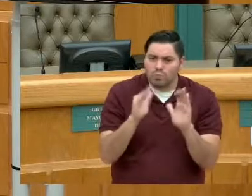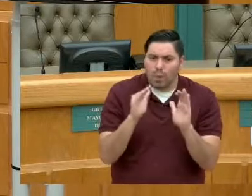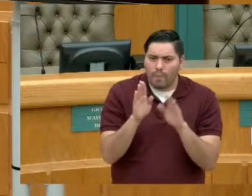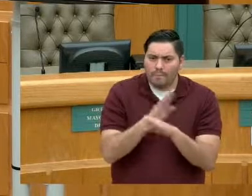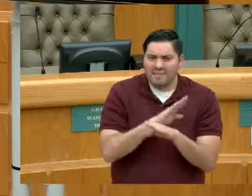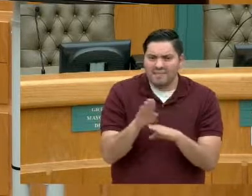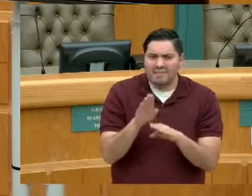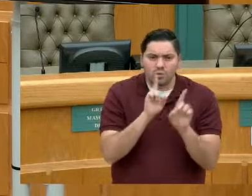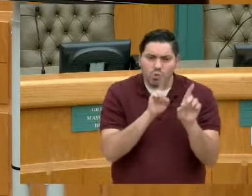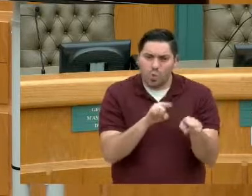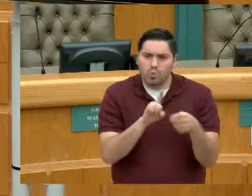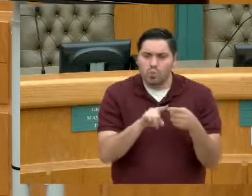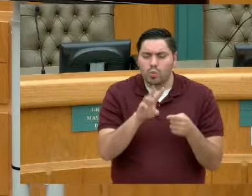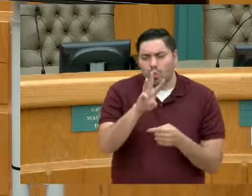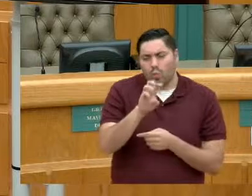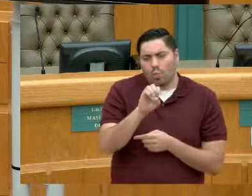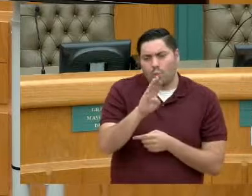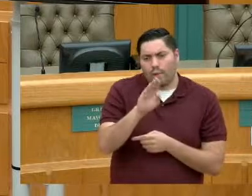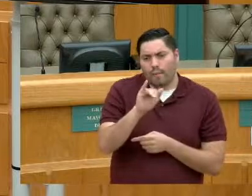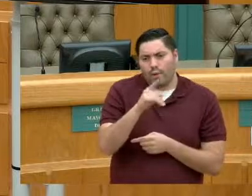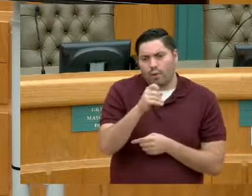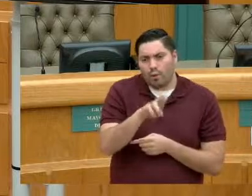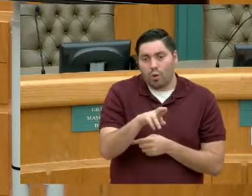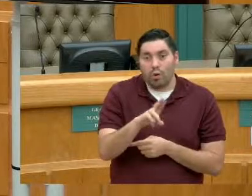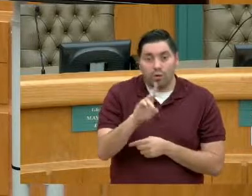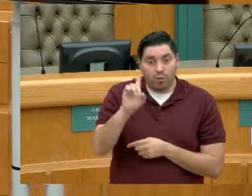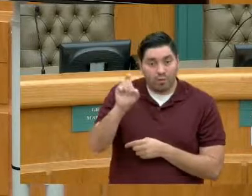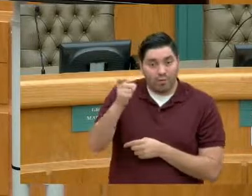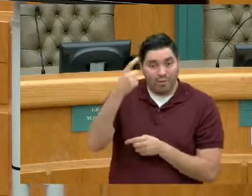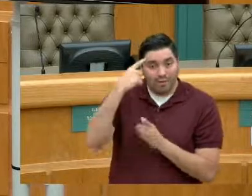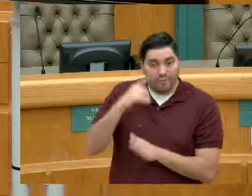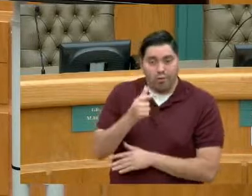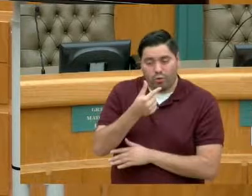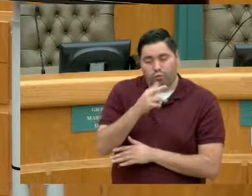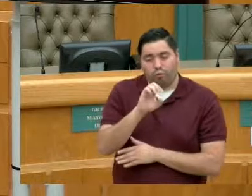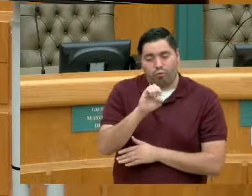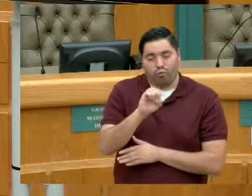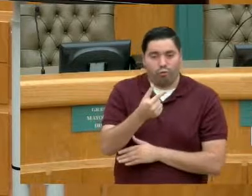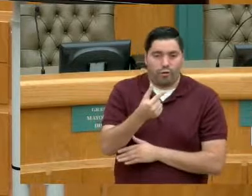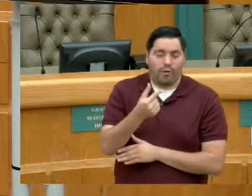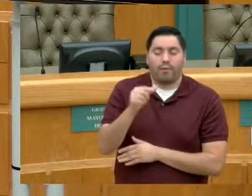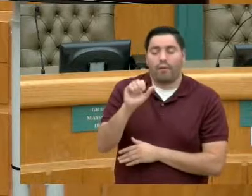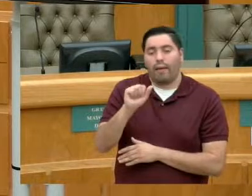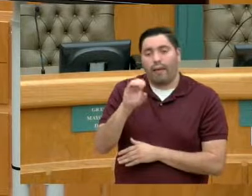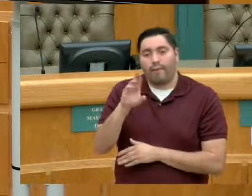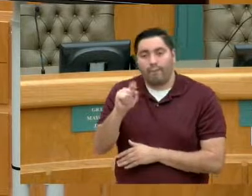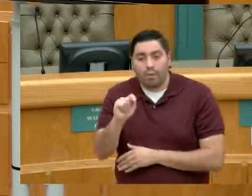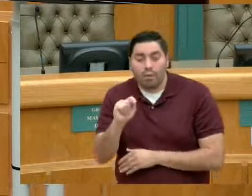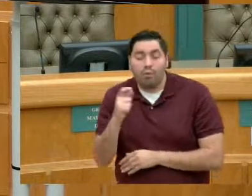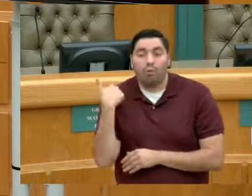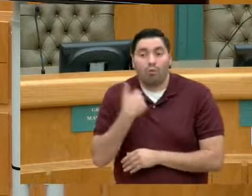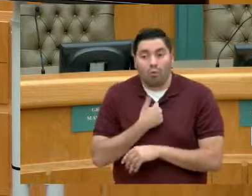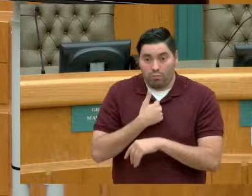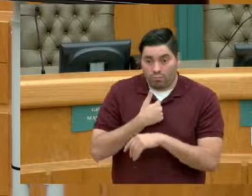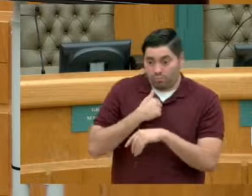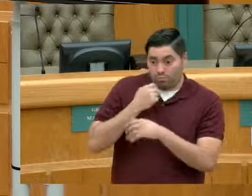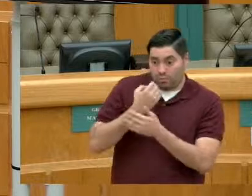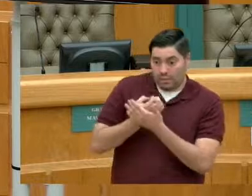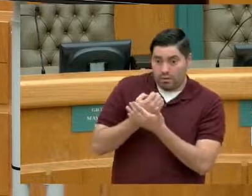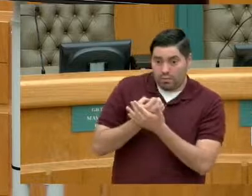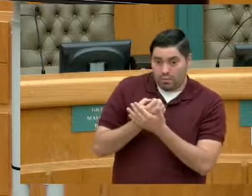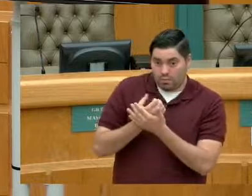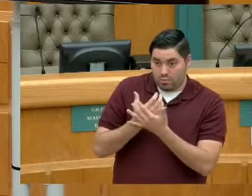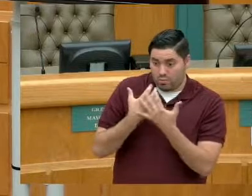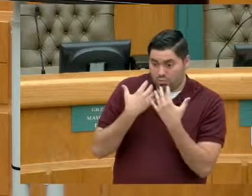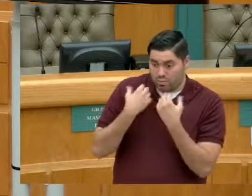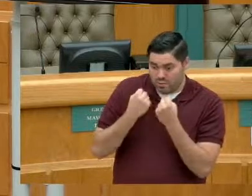webinar that the governor of the state of Texas, Greg Abbott, has put together. And as we work on our economic recovery, I want to keep sharing with you valid